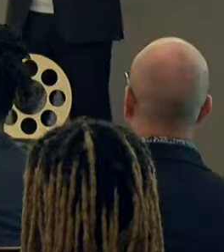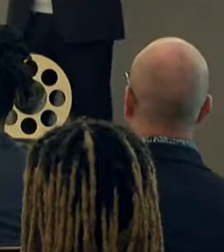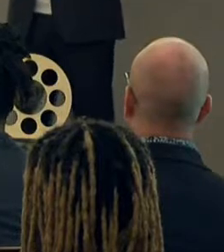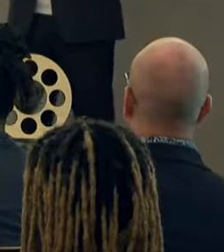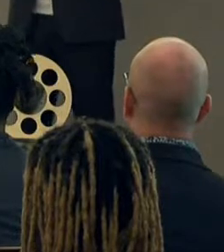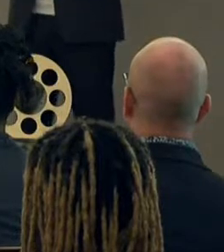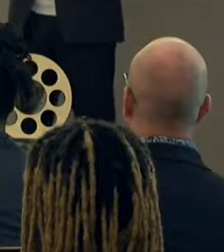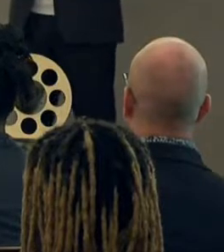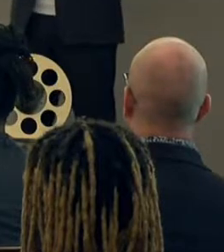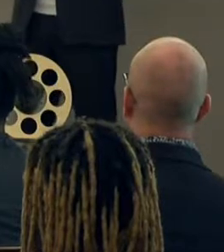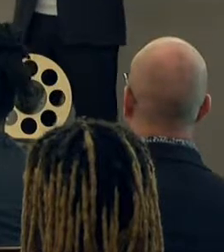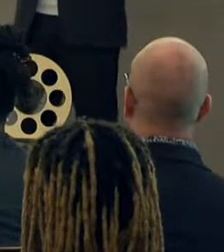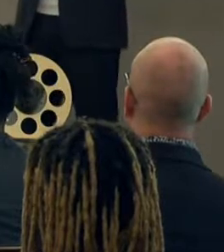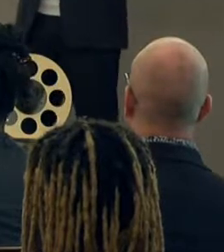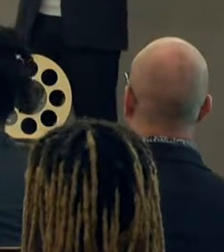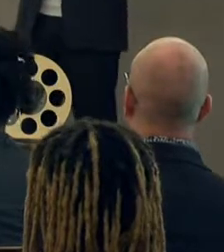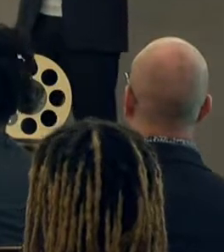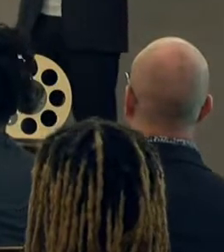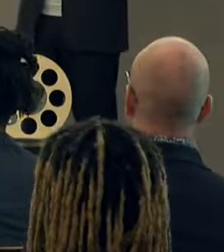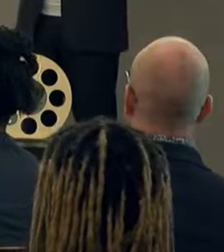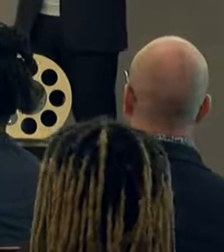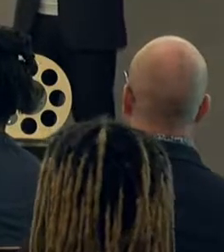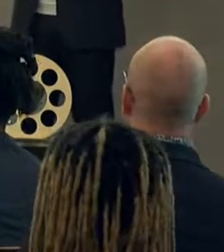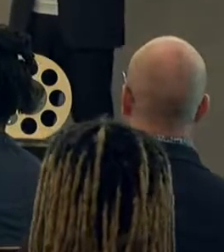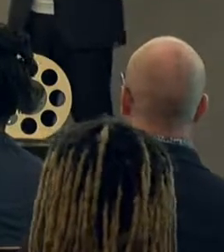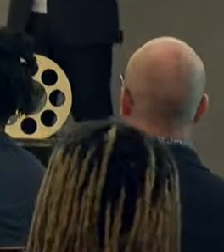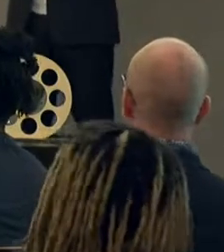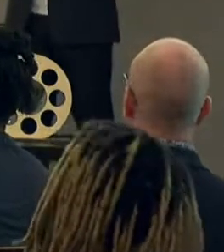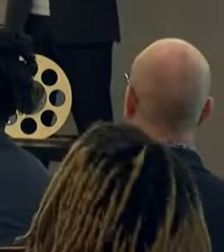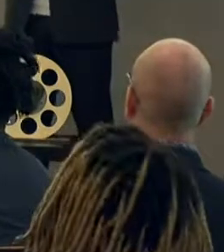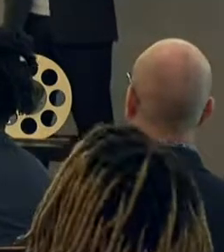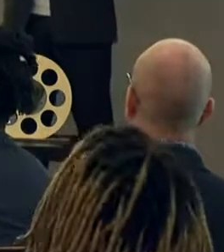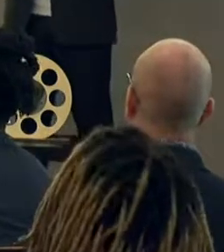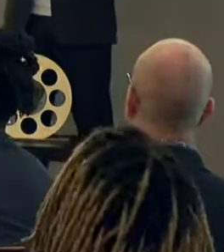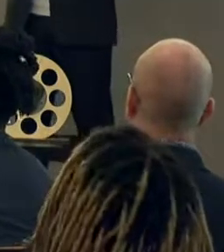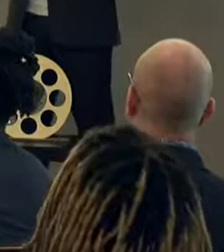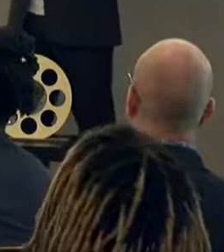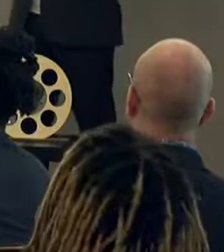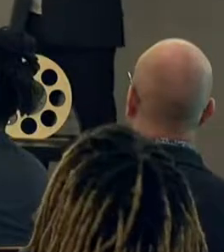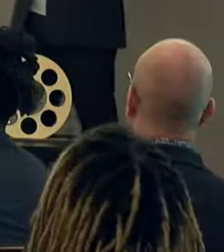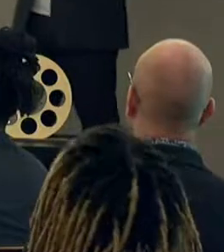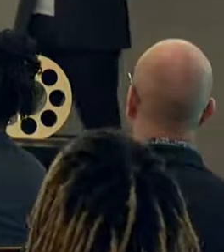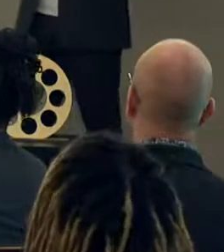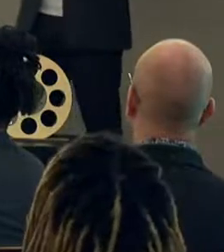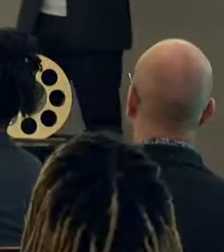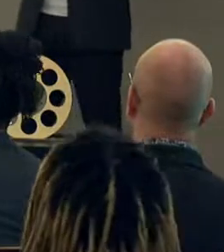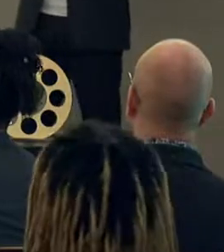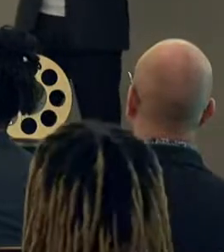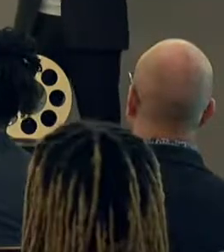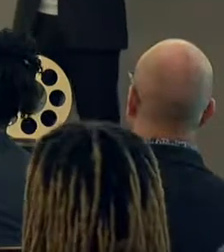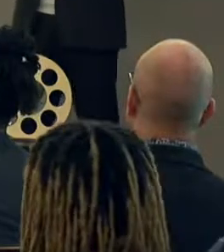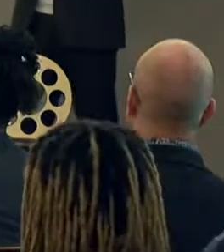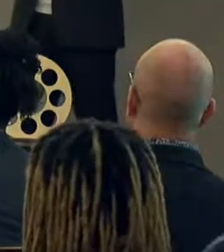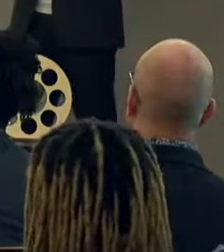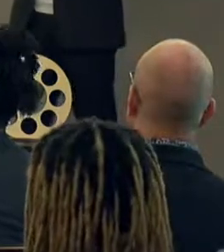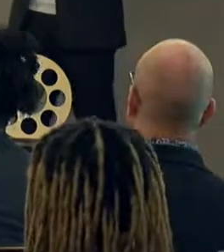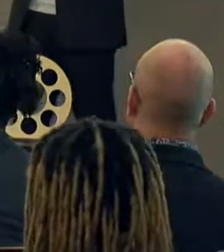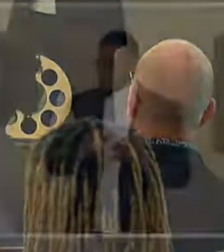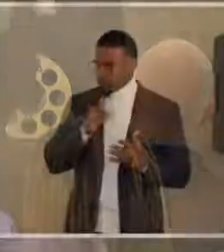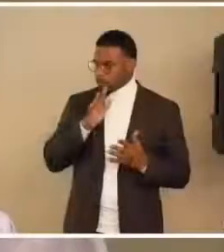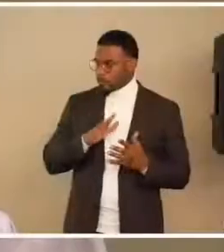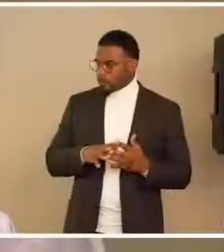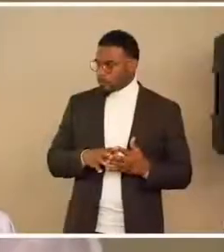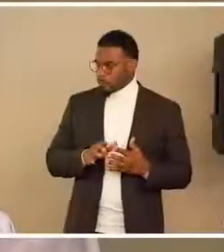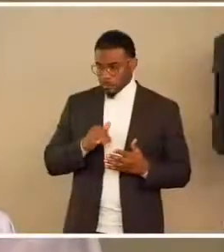her work. She really told how she was inspired by her. And I think that we also need to tell about those